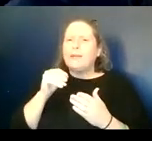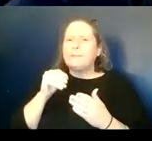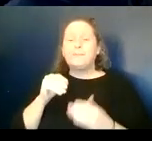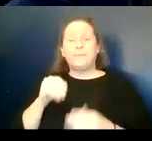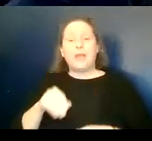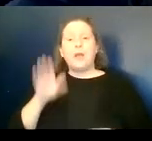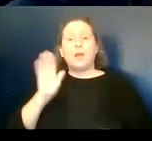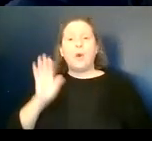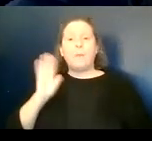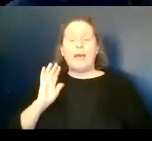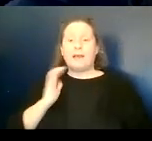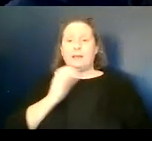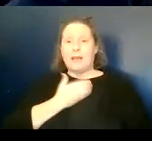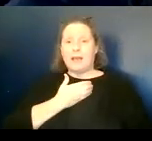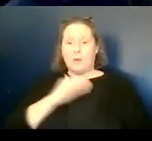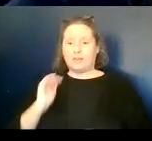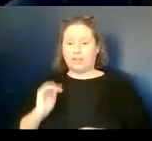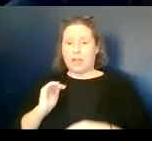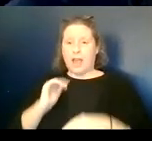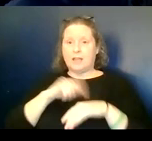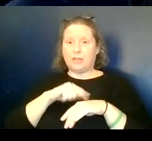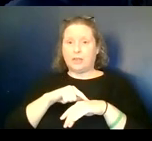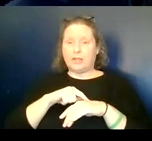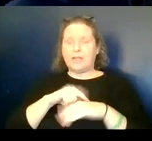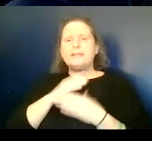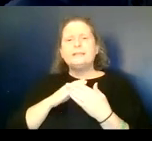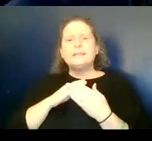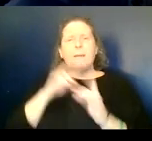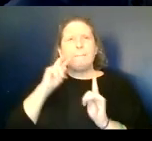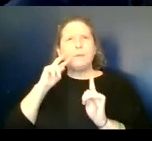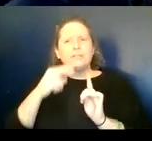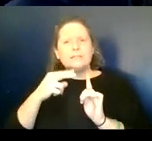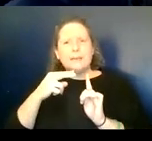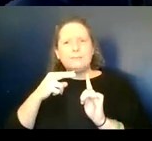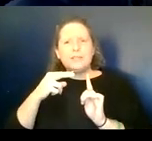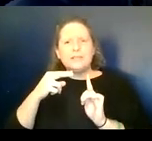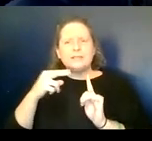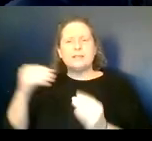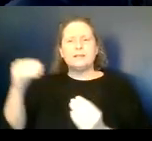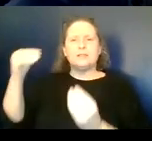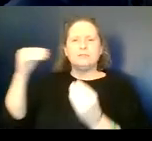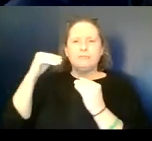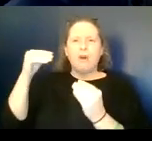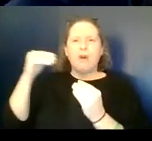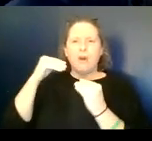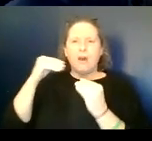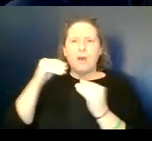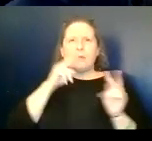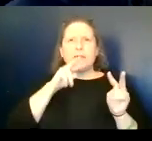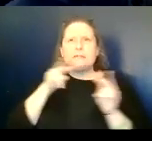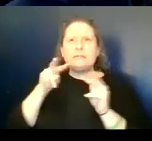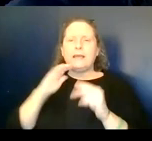said, there's certain perceptions of that come from our communities, our faith communities,